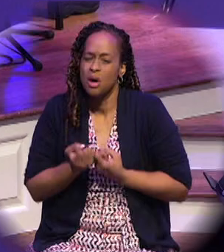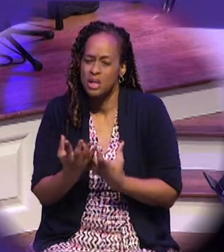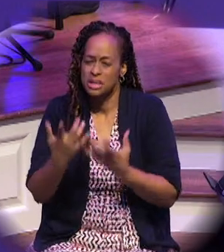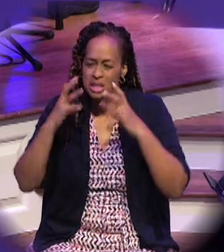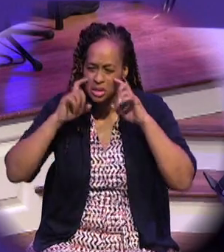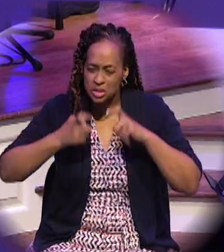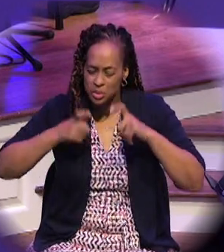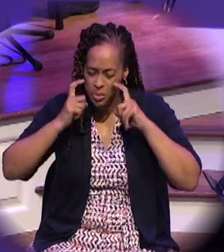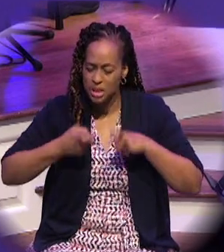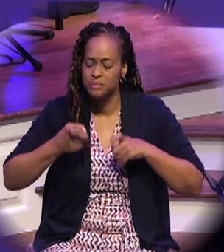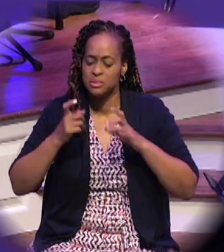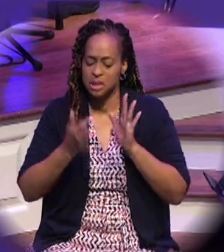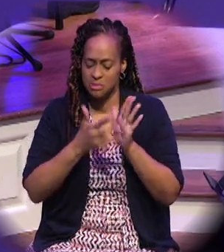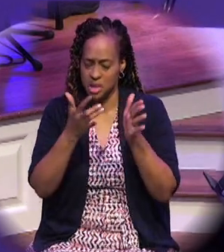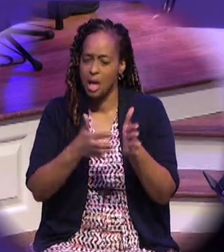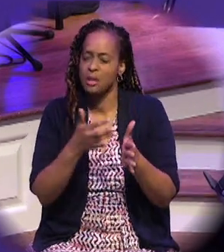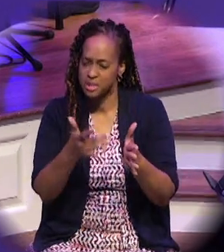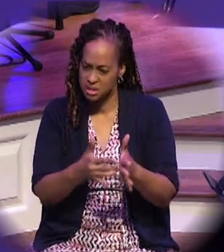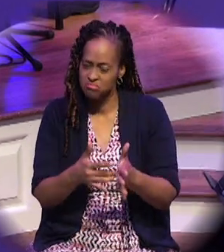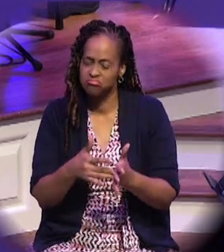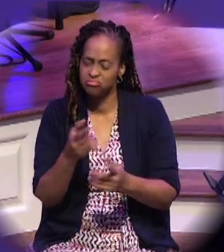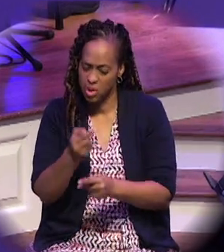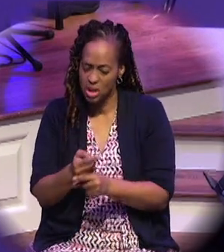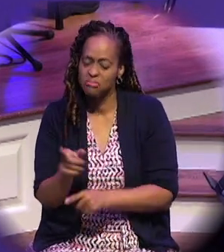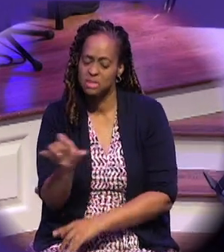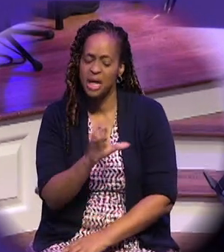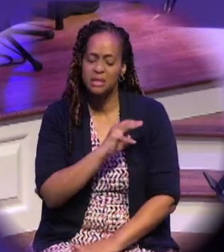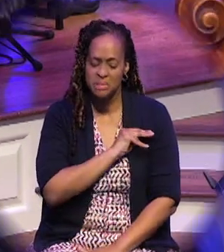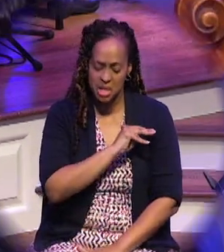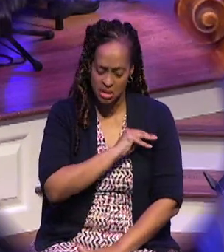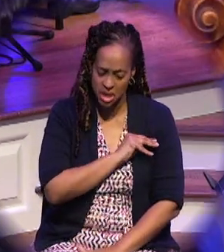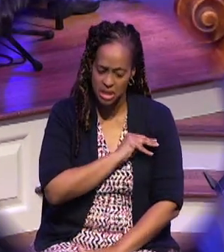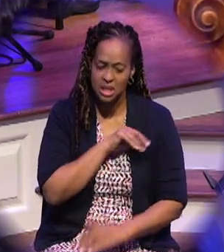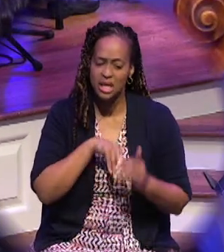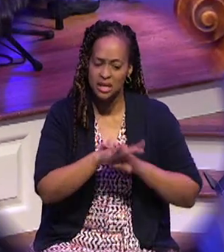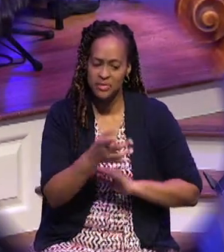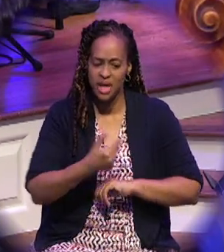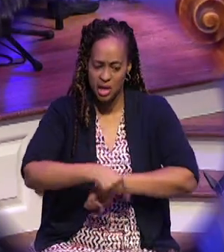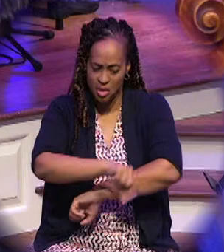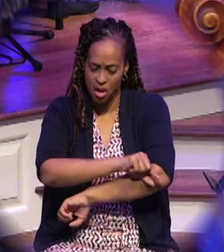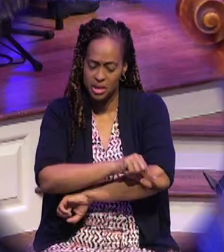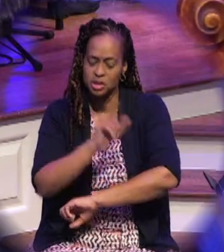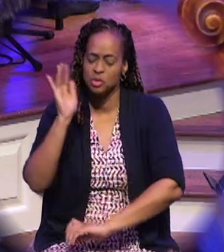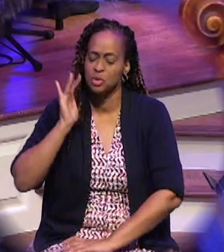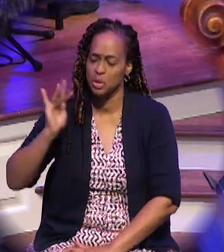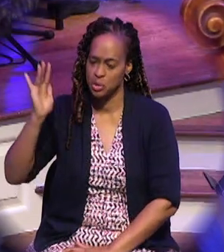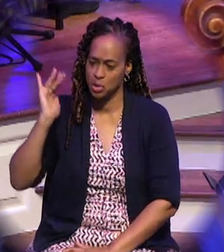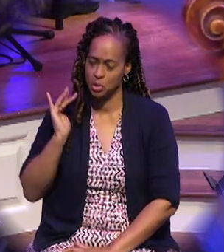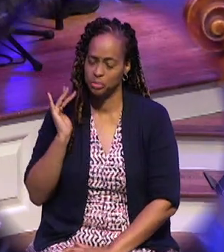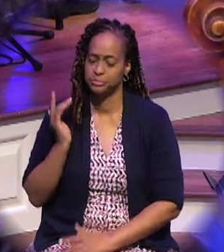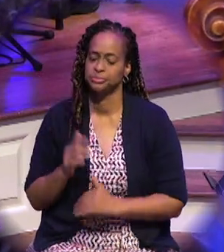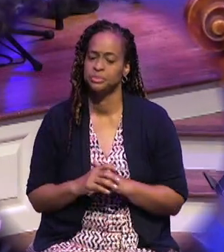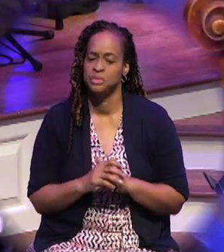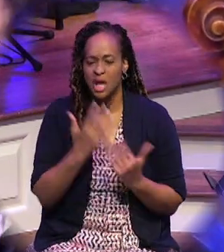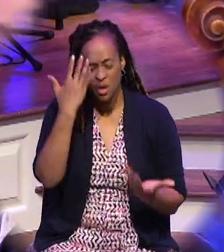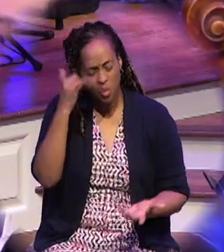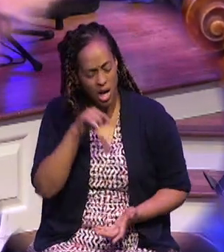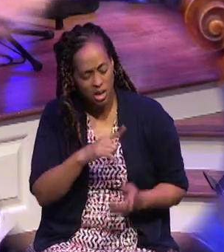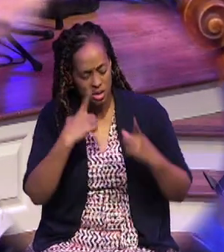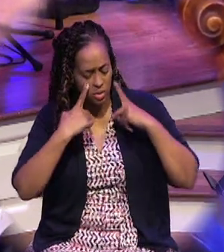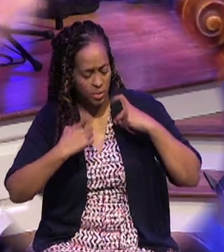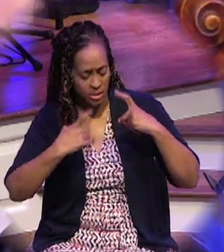weep sometimes, doesn't it? Like Mary in that garden so long ago. Why are you